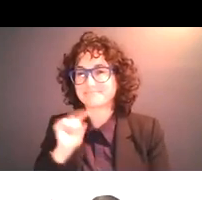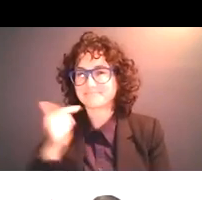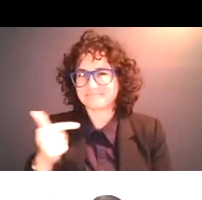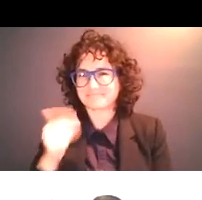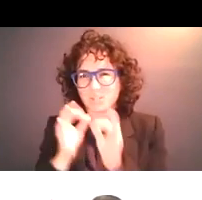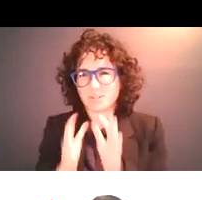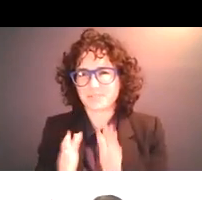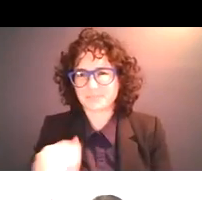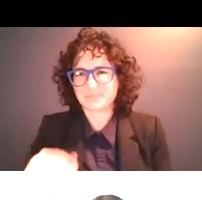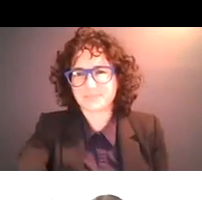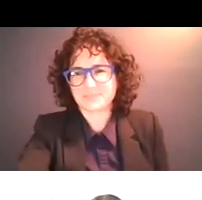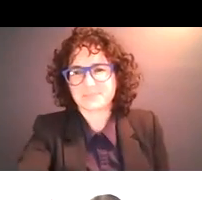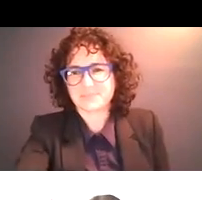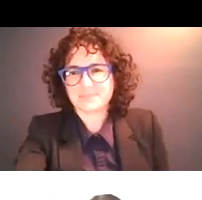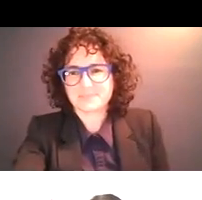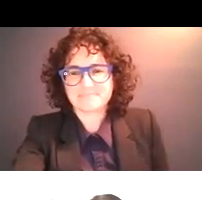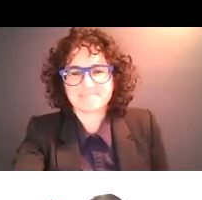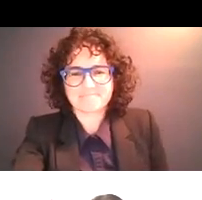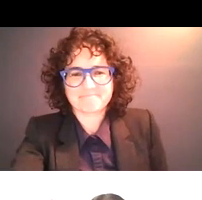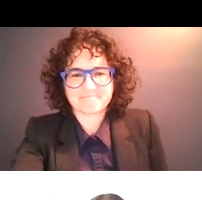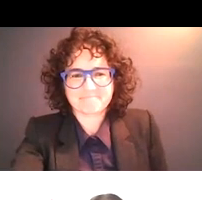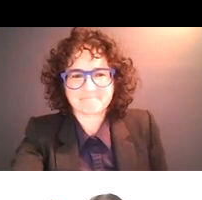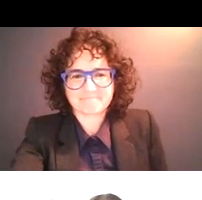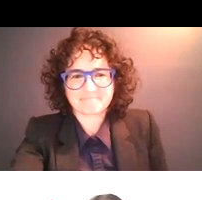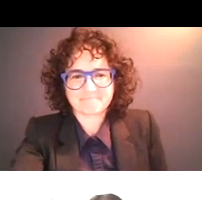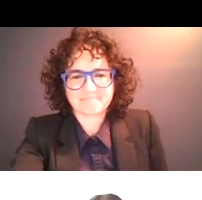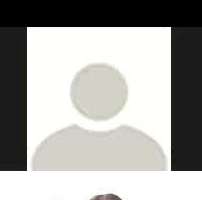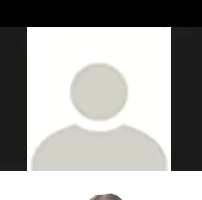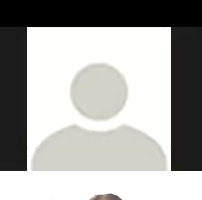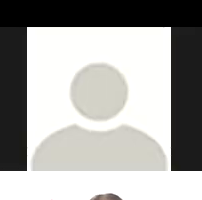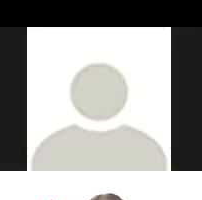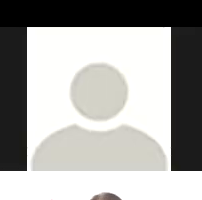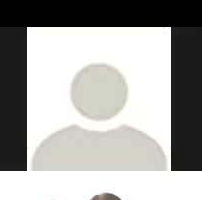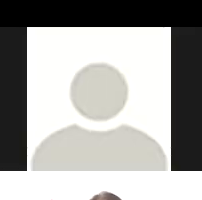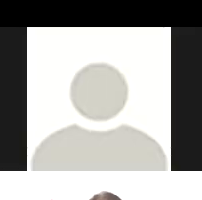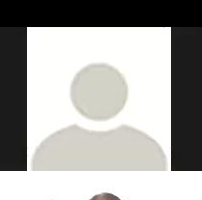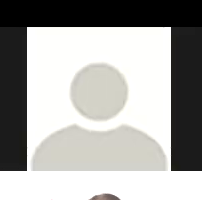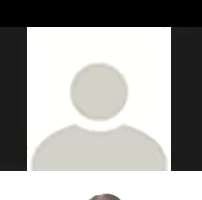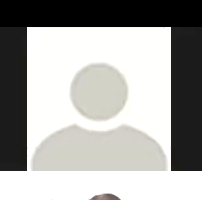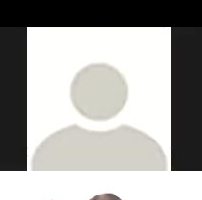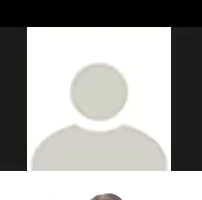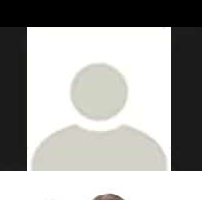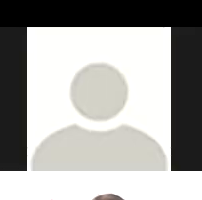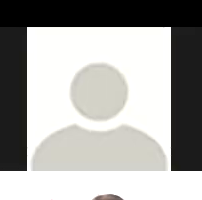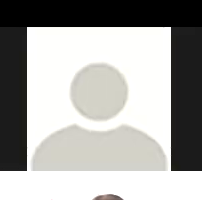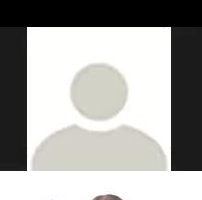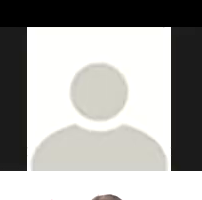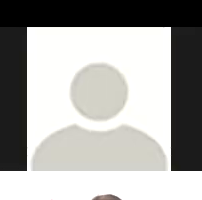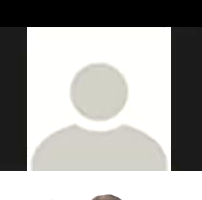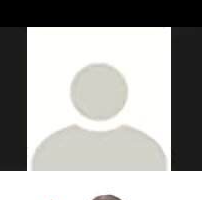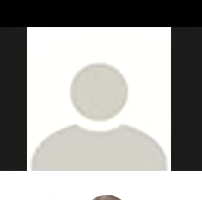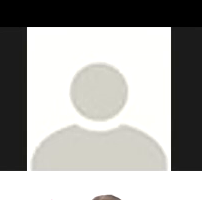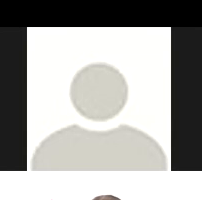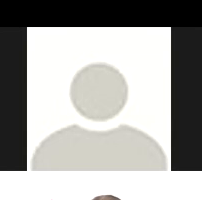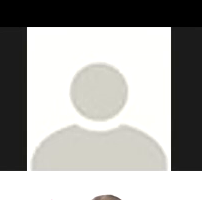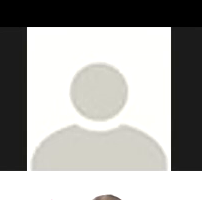place, technologies that have been, for example, dead vectors or attenuated vectors, viral vectors, have